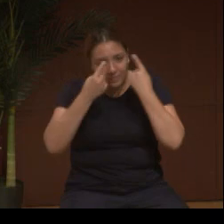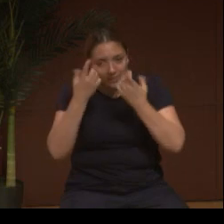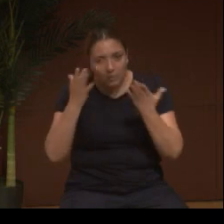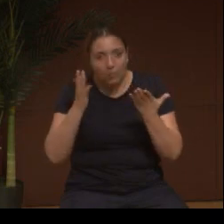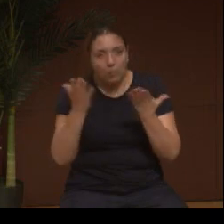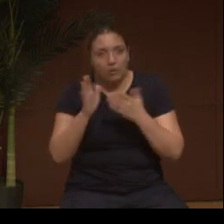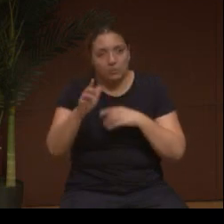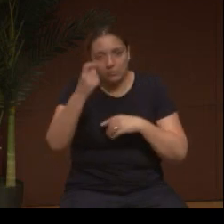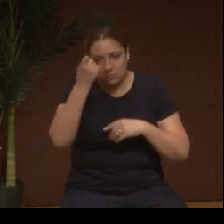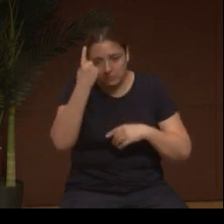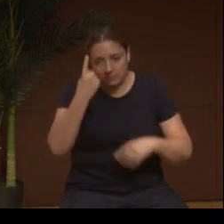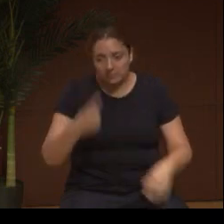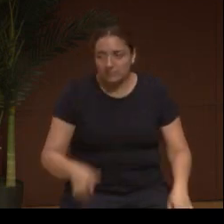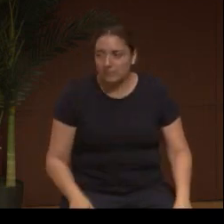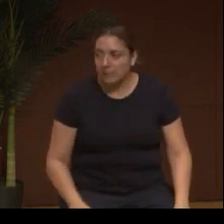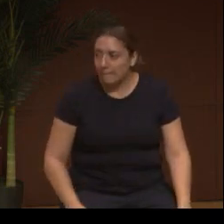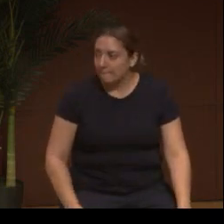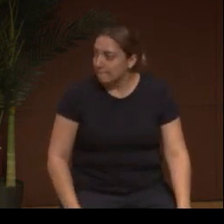understand.